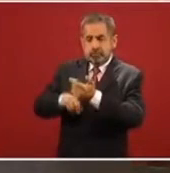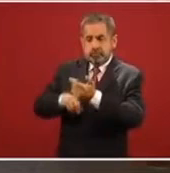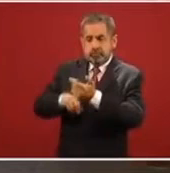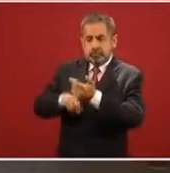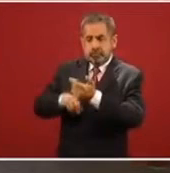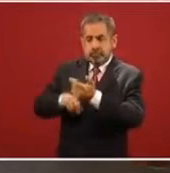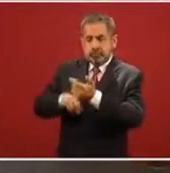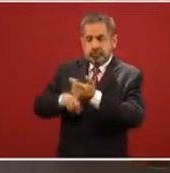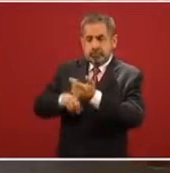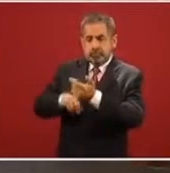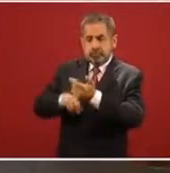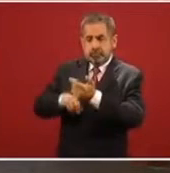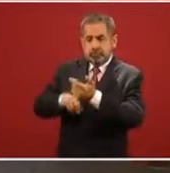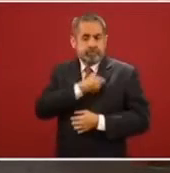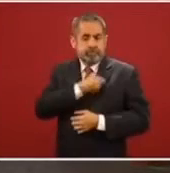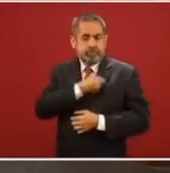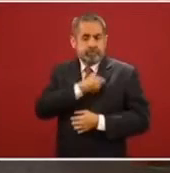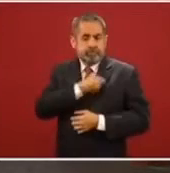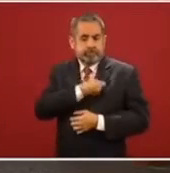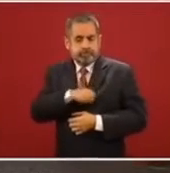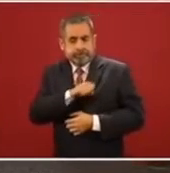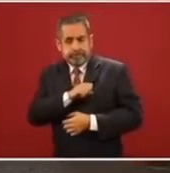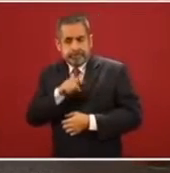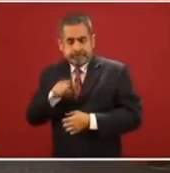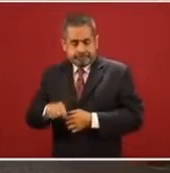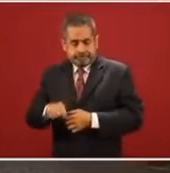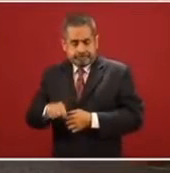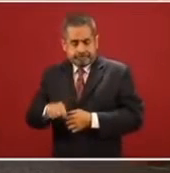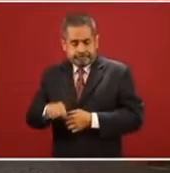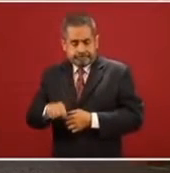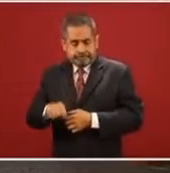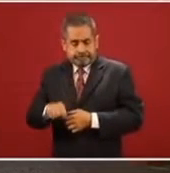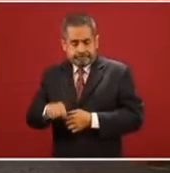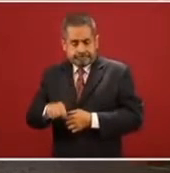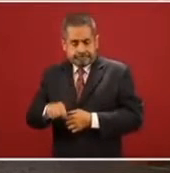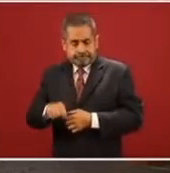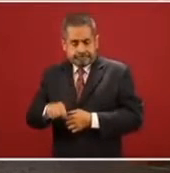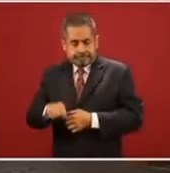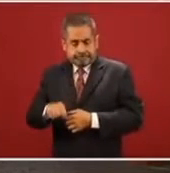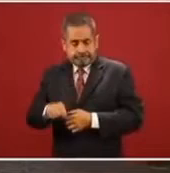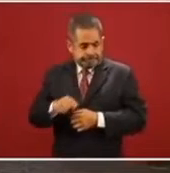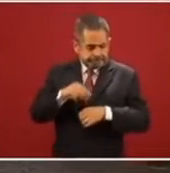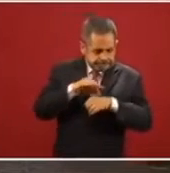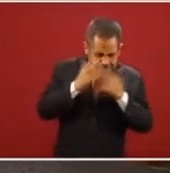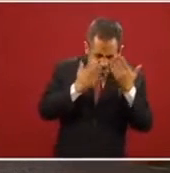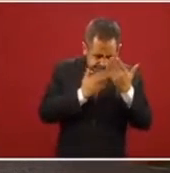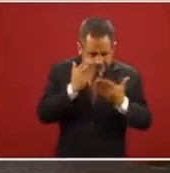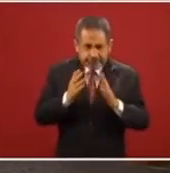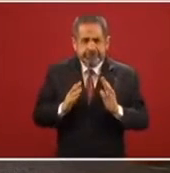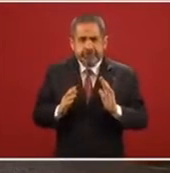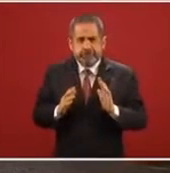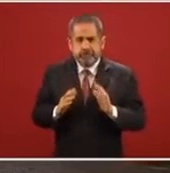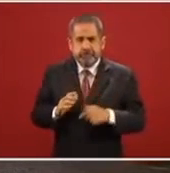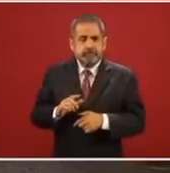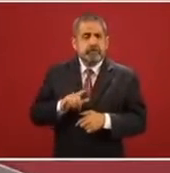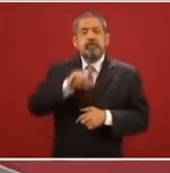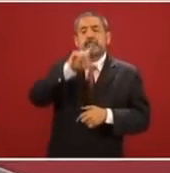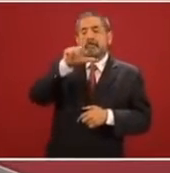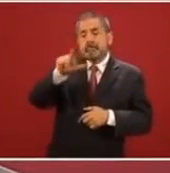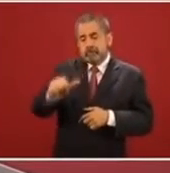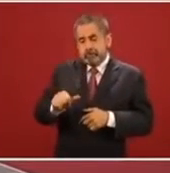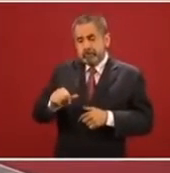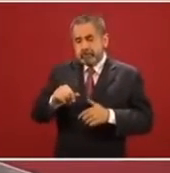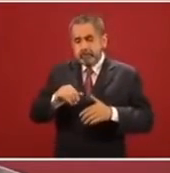national level at that time, con una base técnica, with a technical basis. después empezaron a